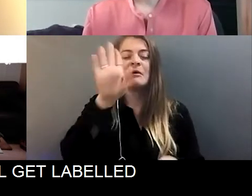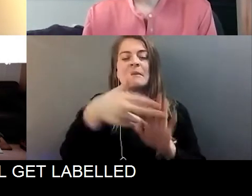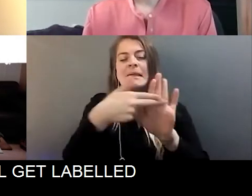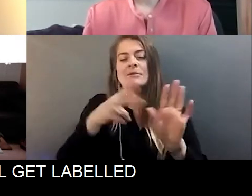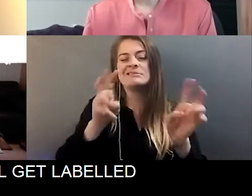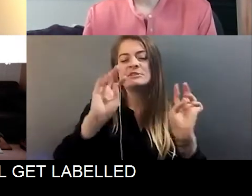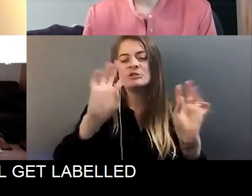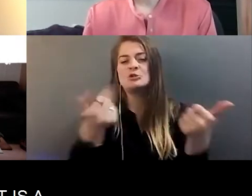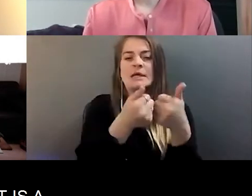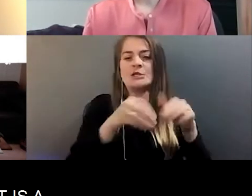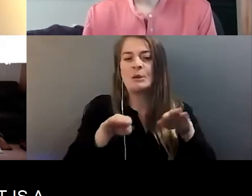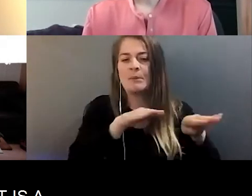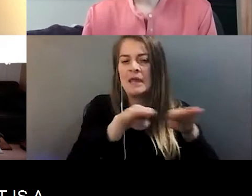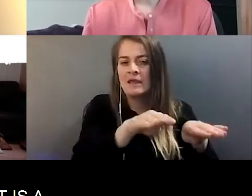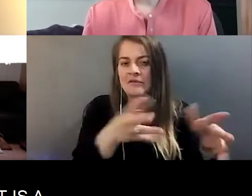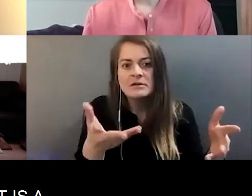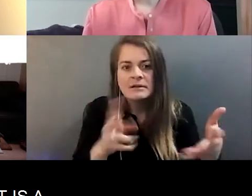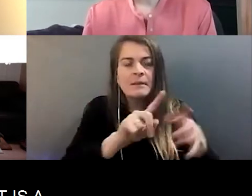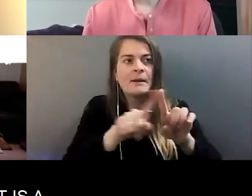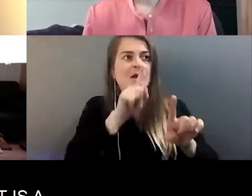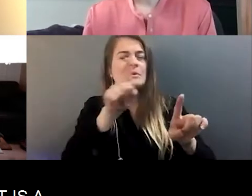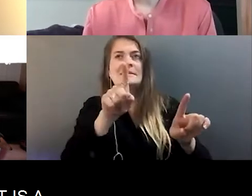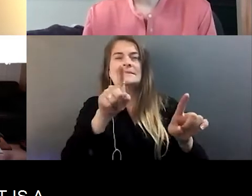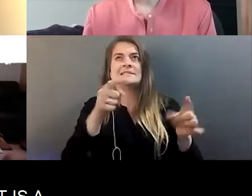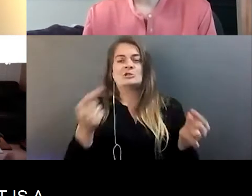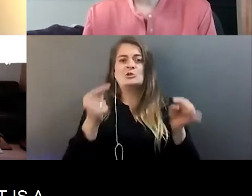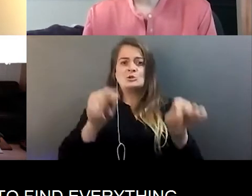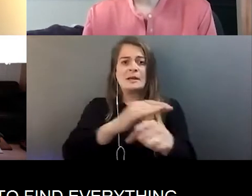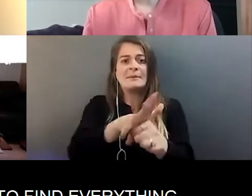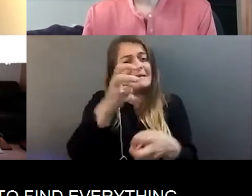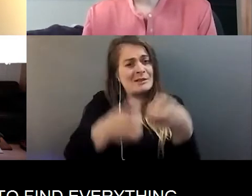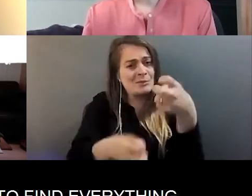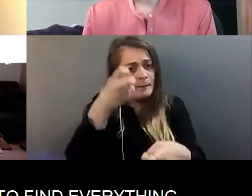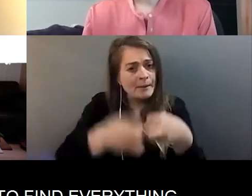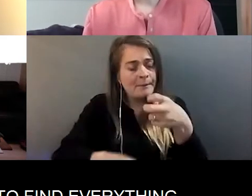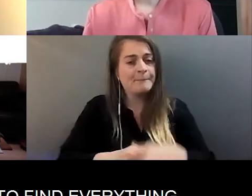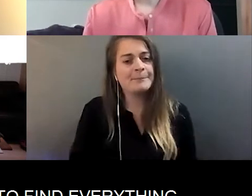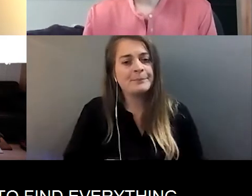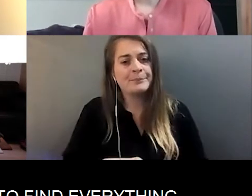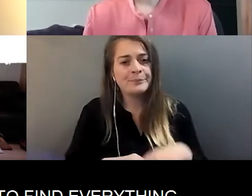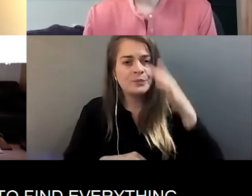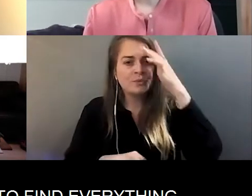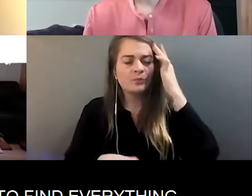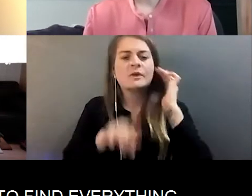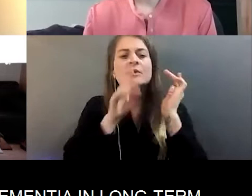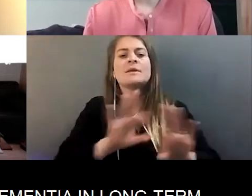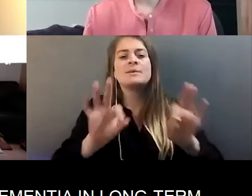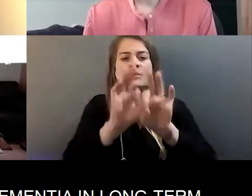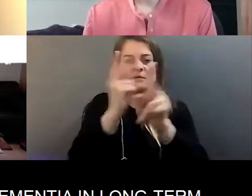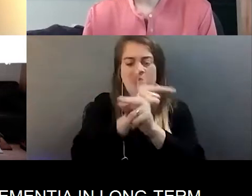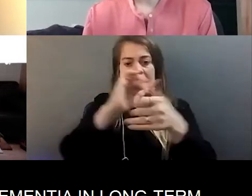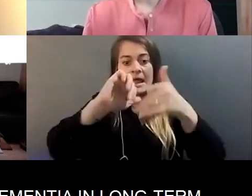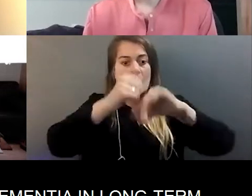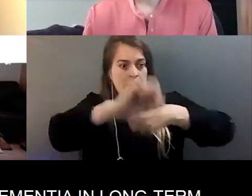people. And that is a problematic scenario. So we need to find everything we can do to